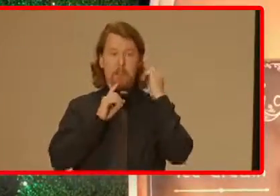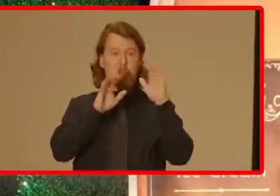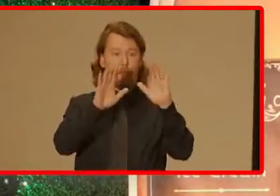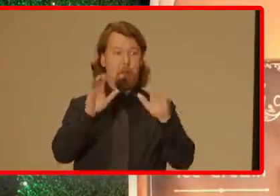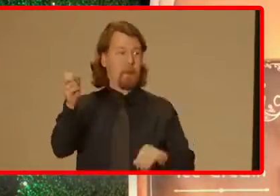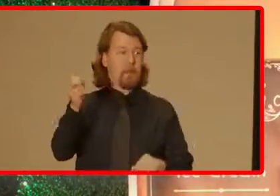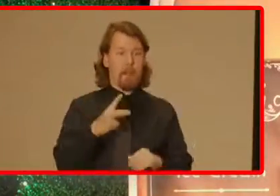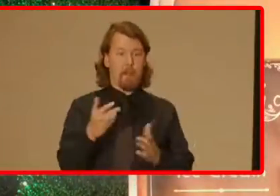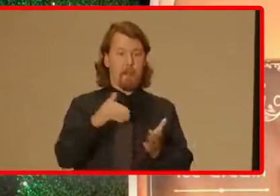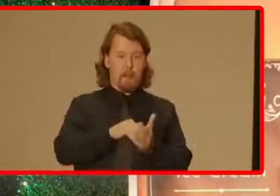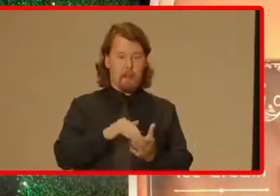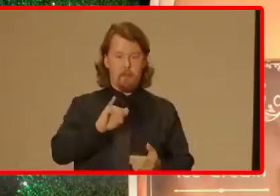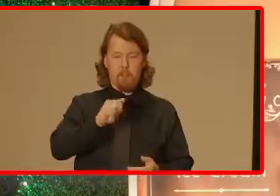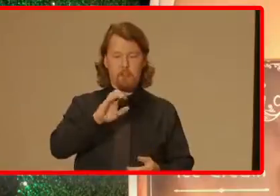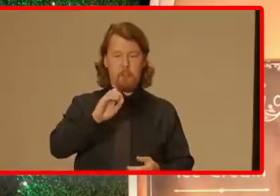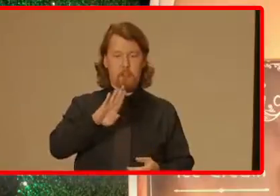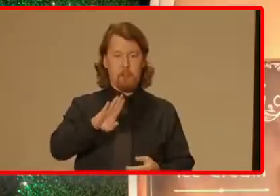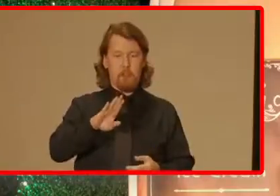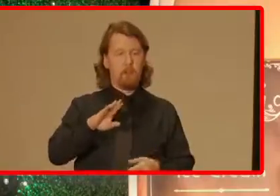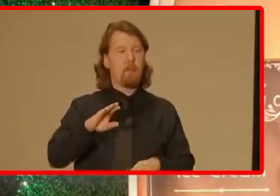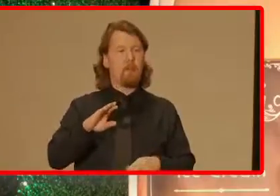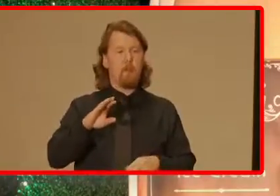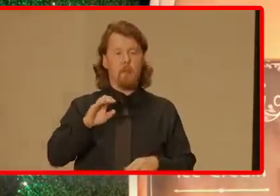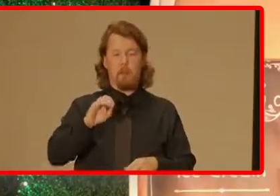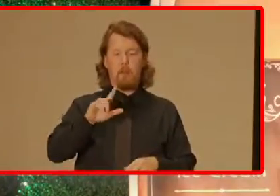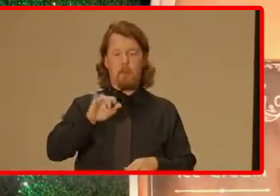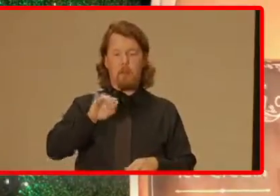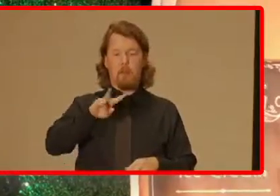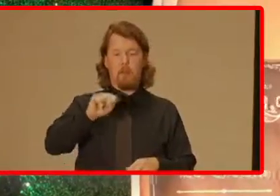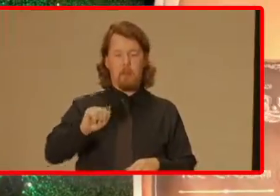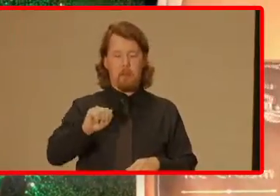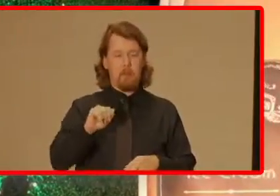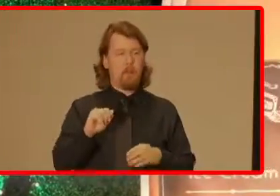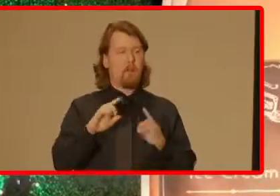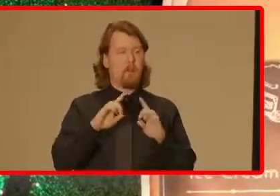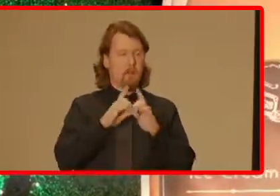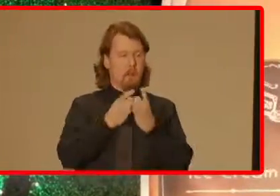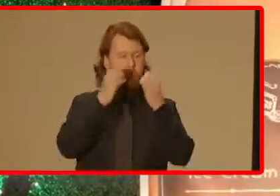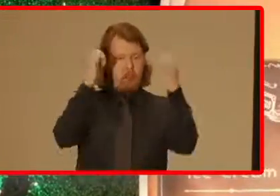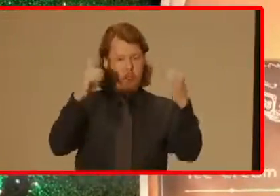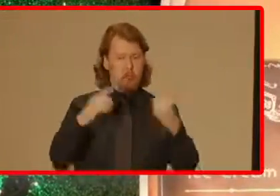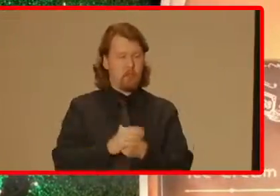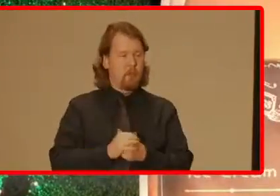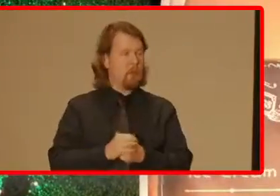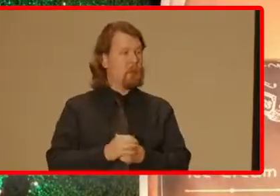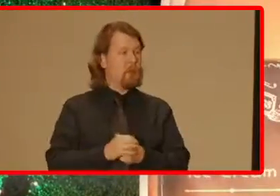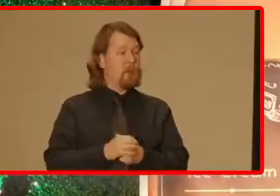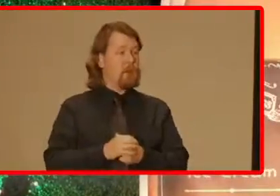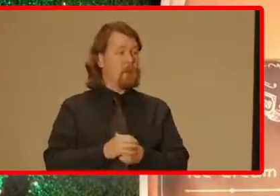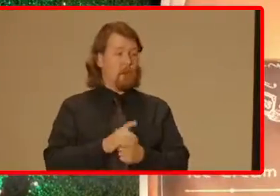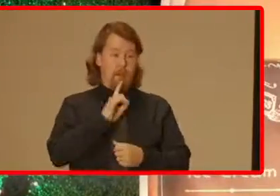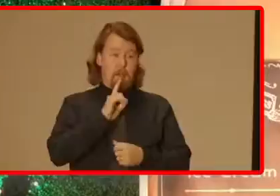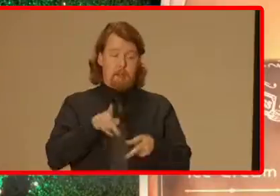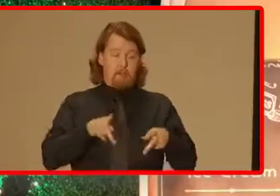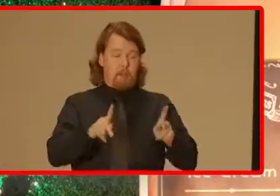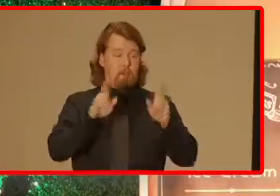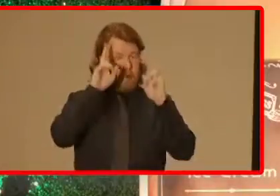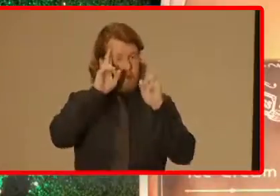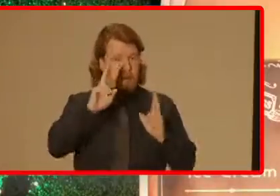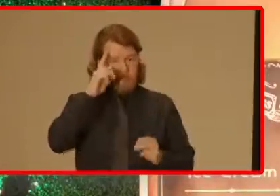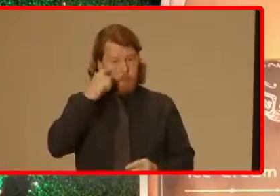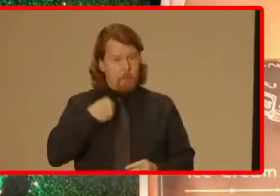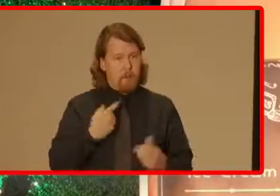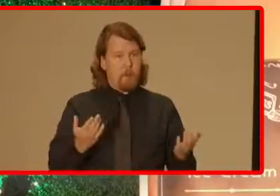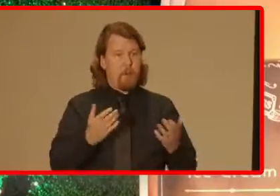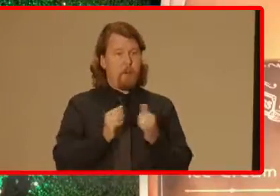My name is Jacob Oliva with the Division of Public Schools at the Department of Education. And it's a privilege and an honor to be here with